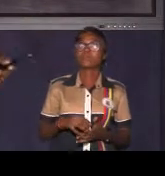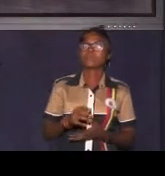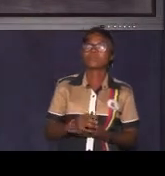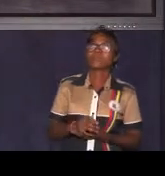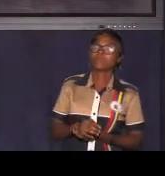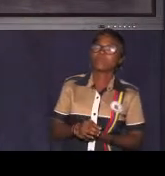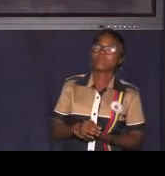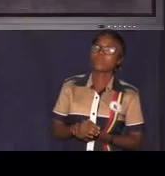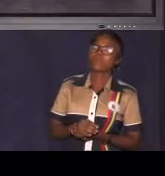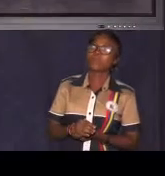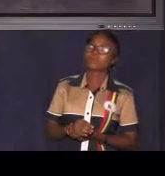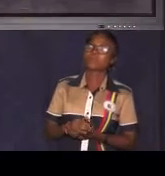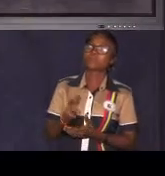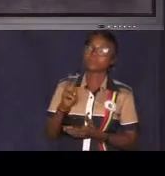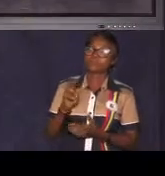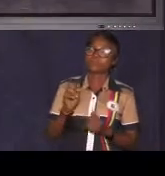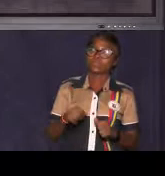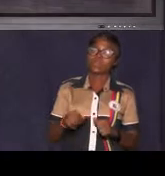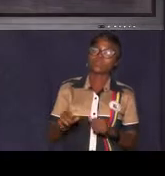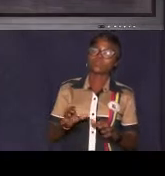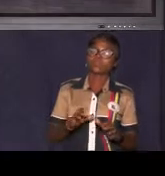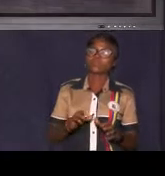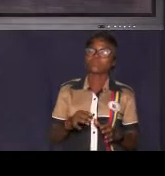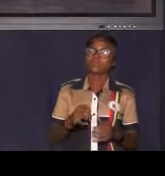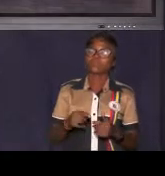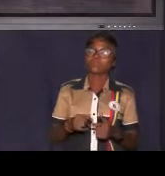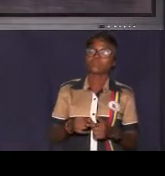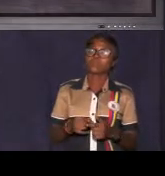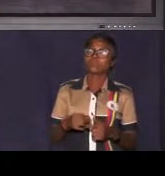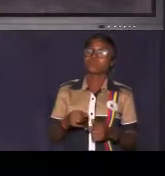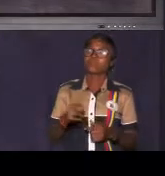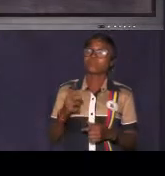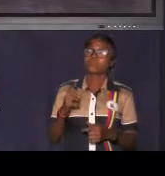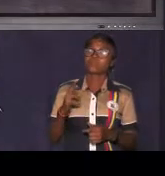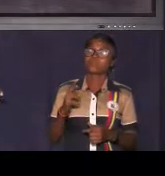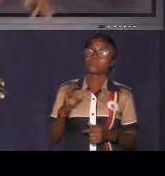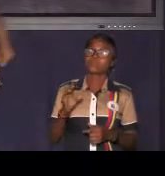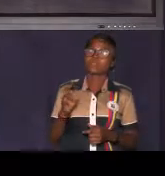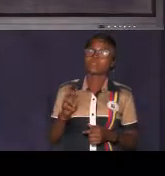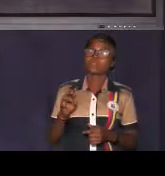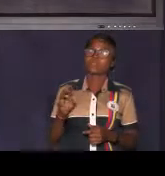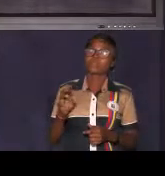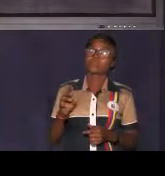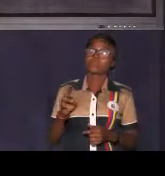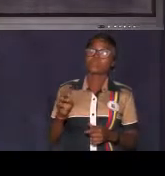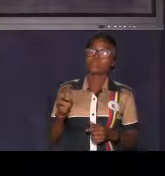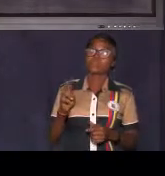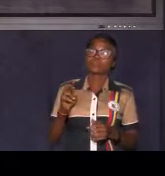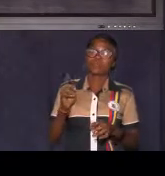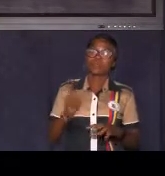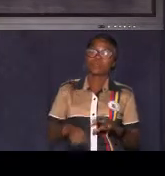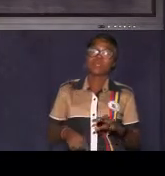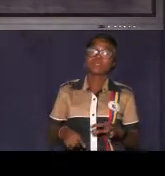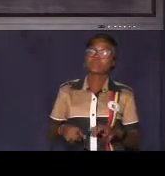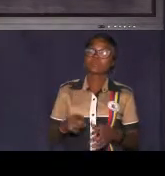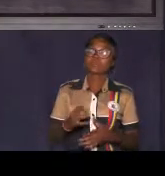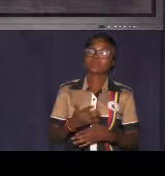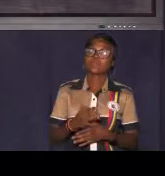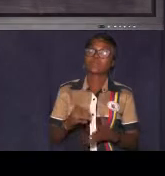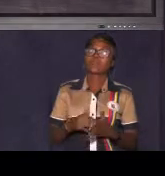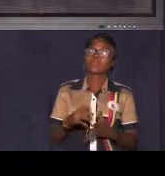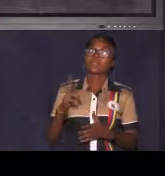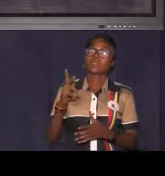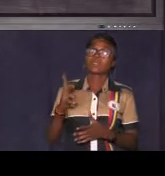4 2 times. Now, 2 can still divide. 2 goes in 16 8 times, in 2 one time. 2 can no longer divide, but 3